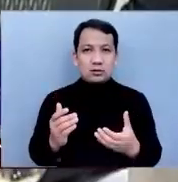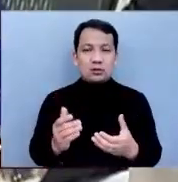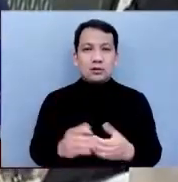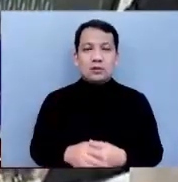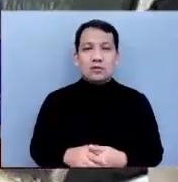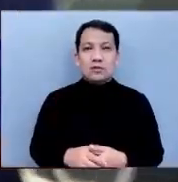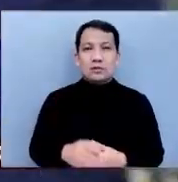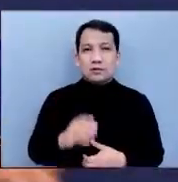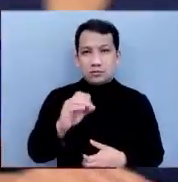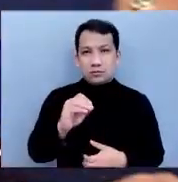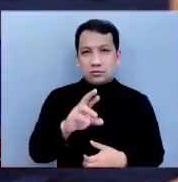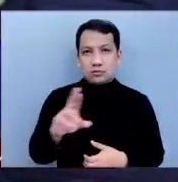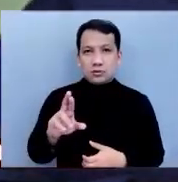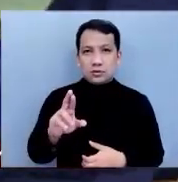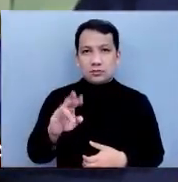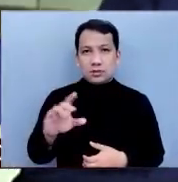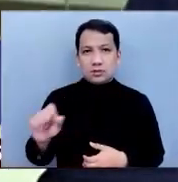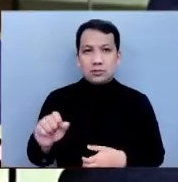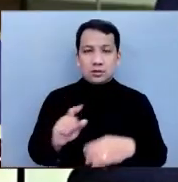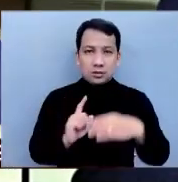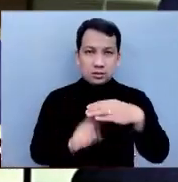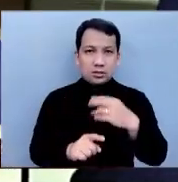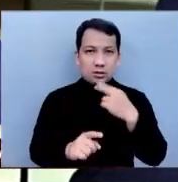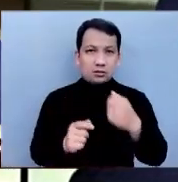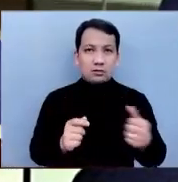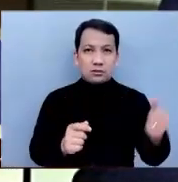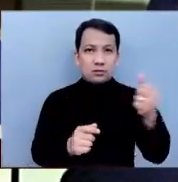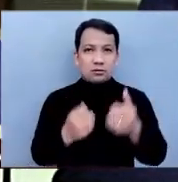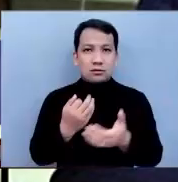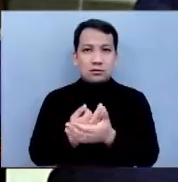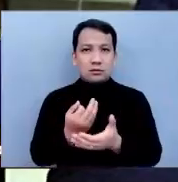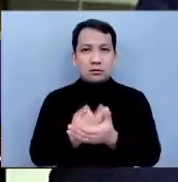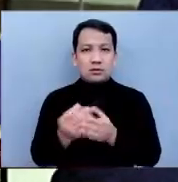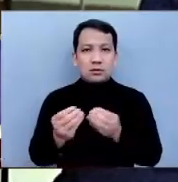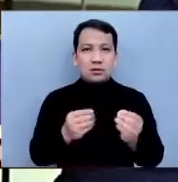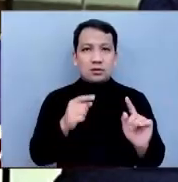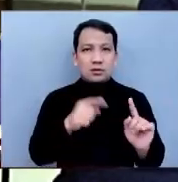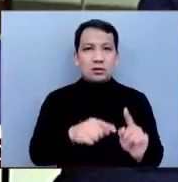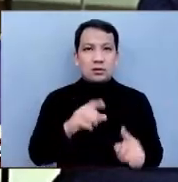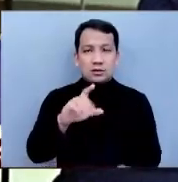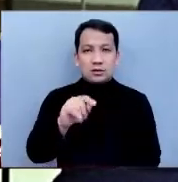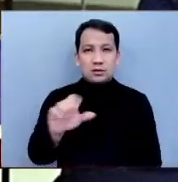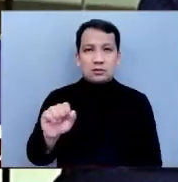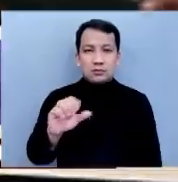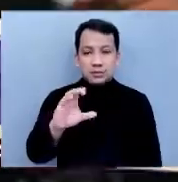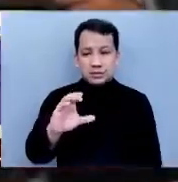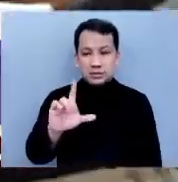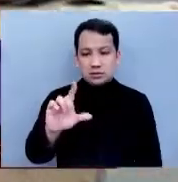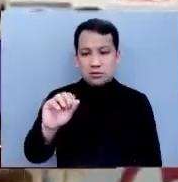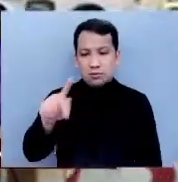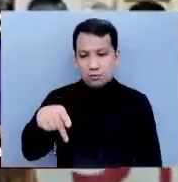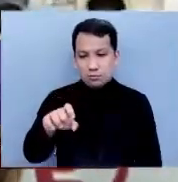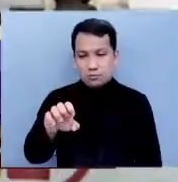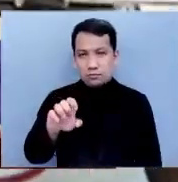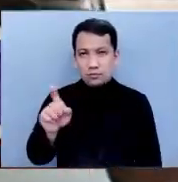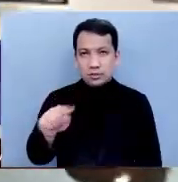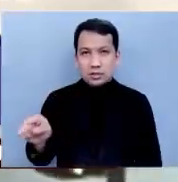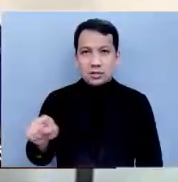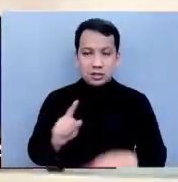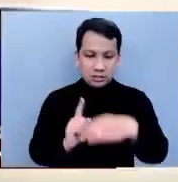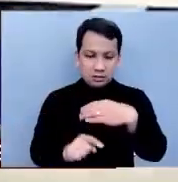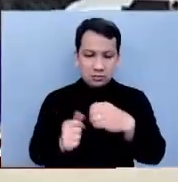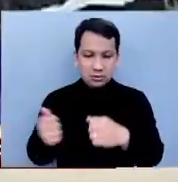Cory Vidanes. ABS-CBN Head of Finance Operations, Catherine C. Lopez. At ABS-CBN